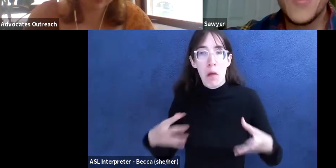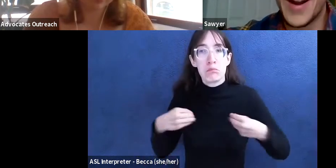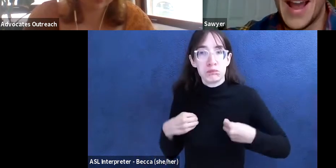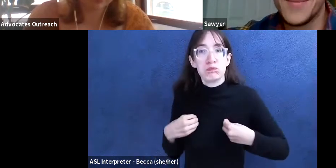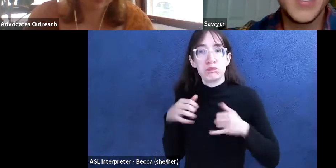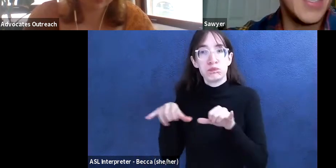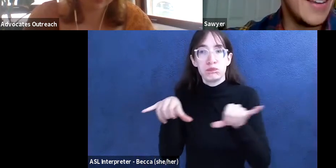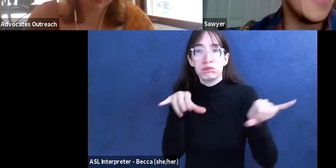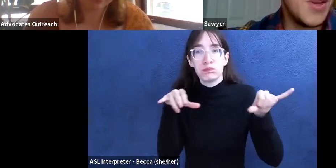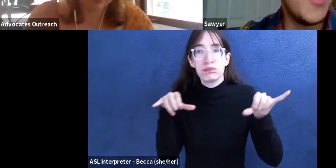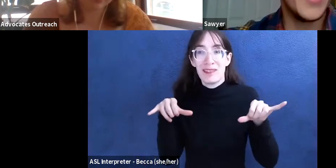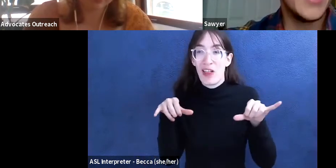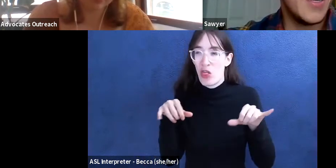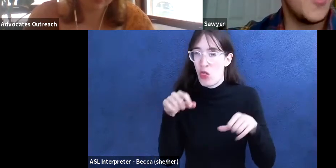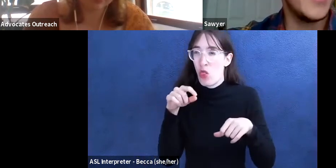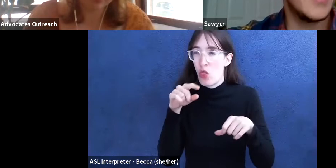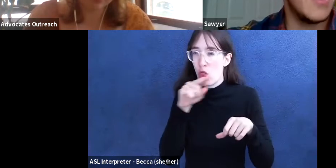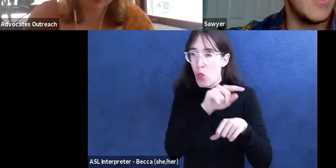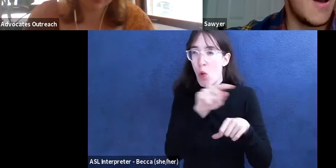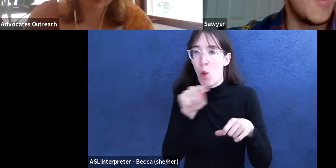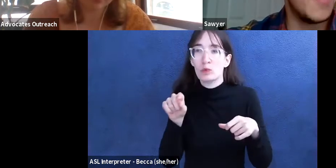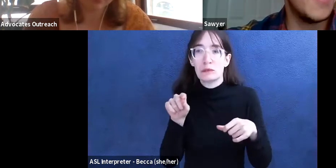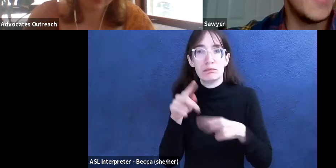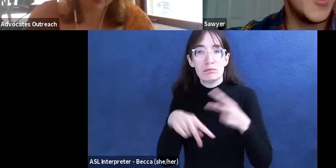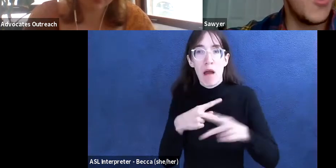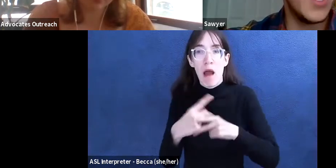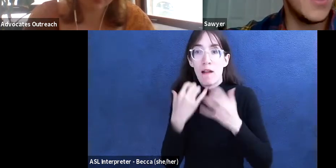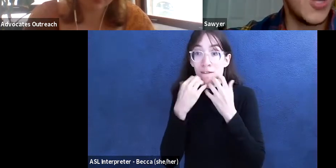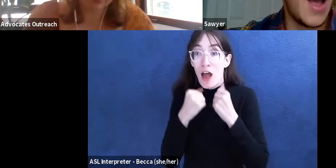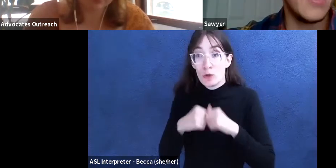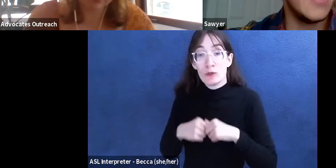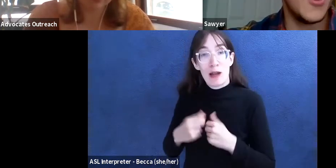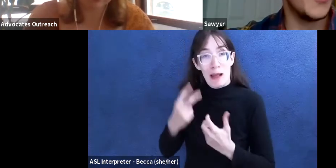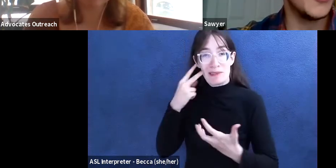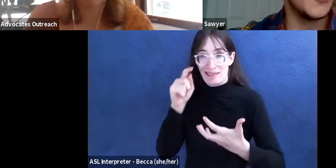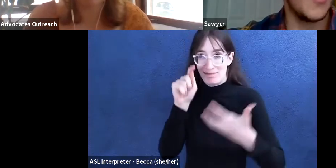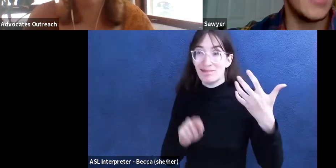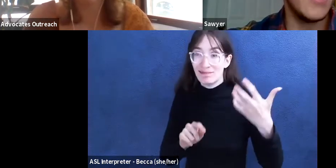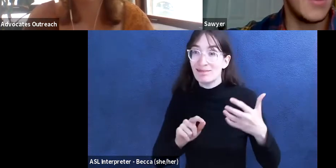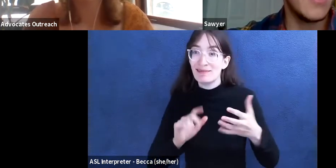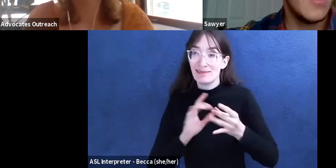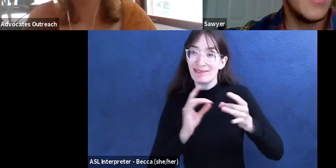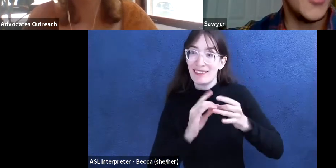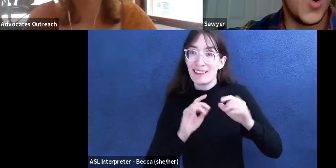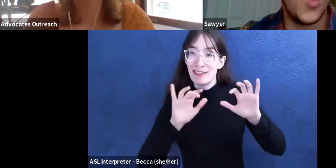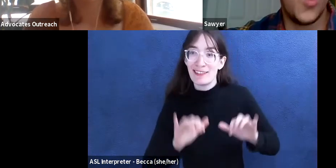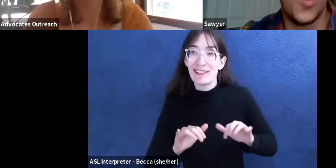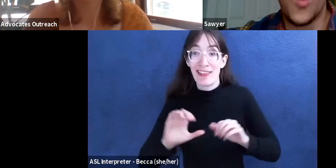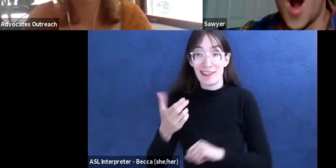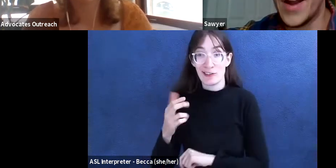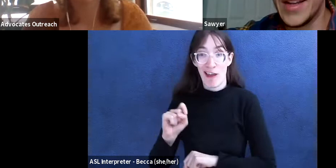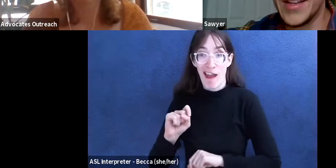or the family, culture, or the belief system. So these are going to be things like,